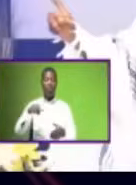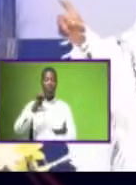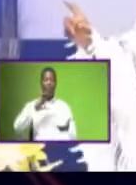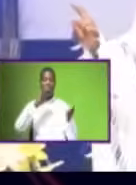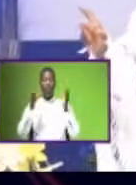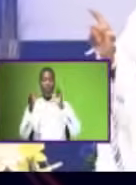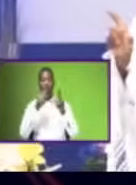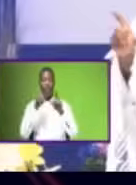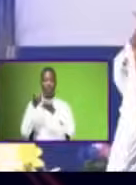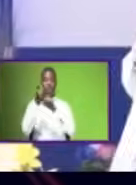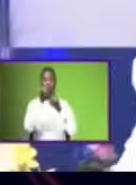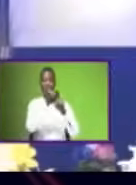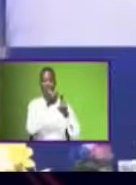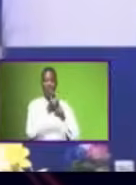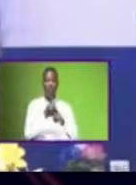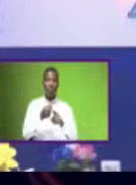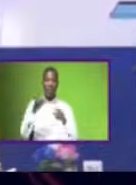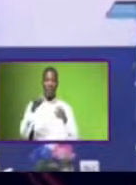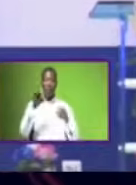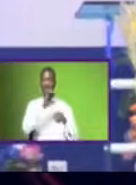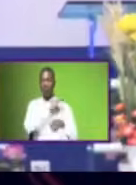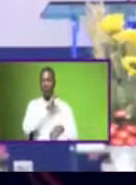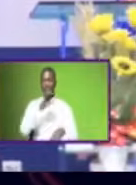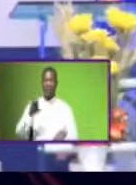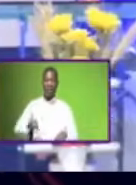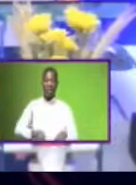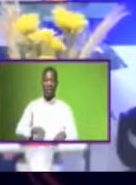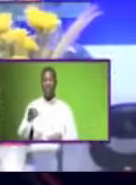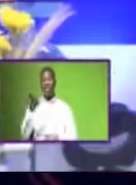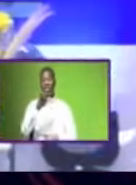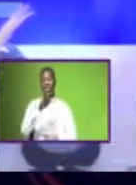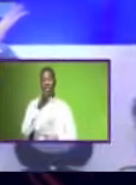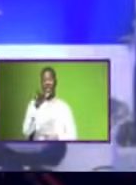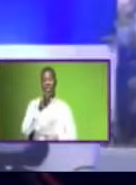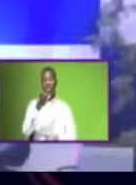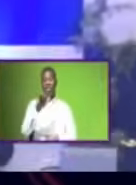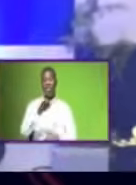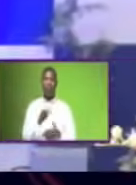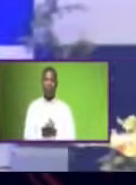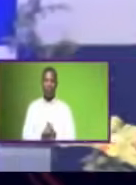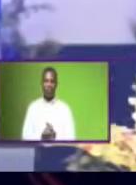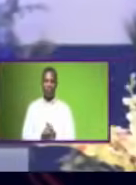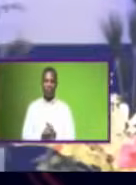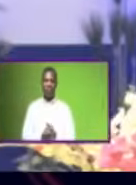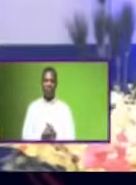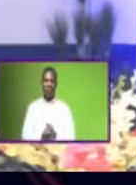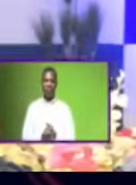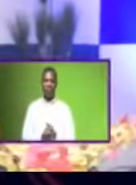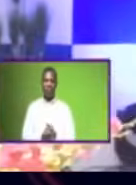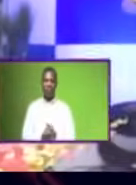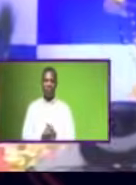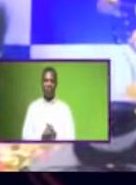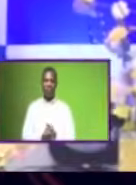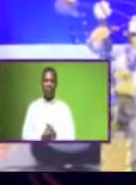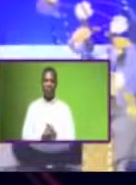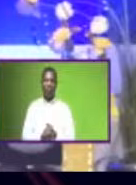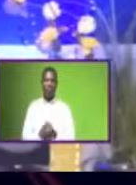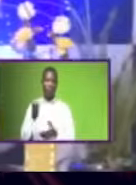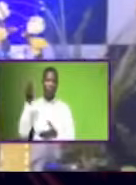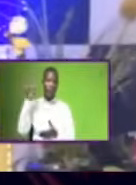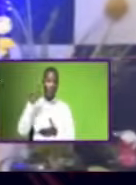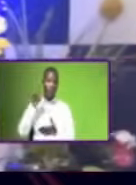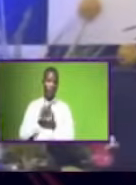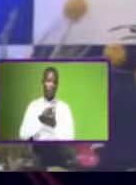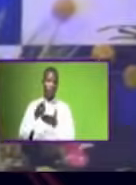And if you also compare our similarity with Christ, it is also perfect. Last week,